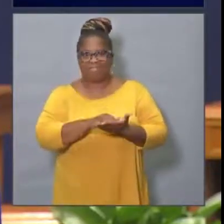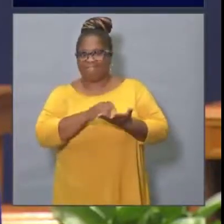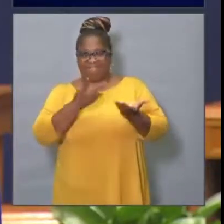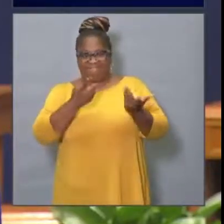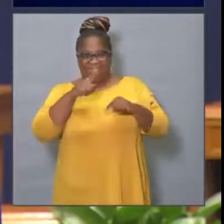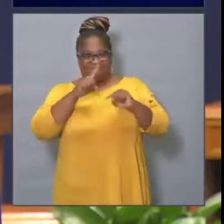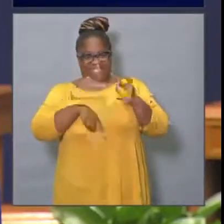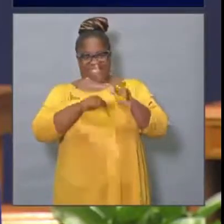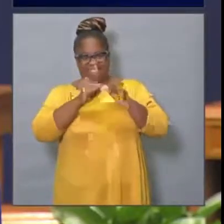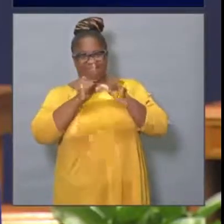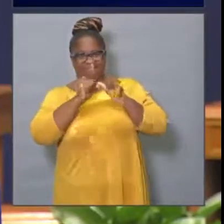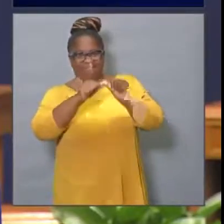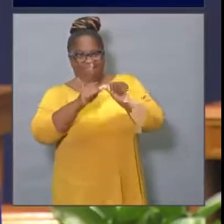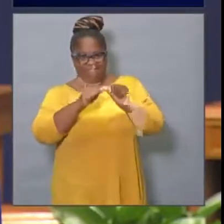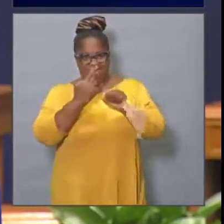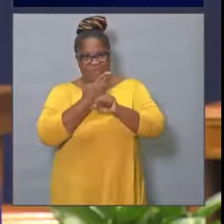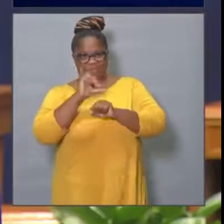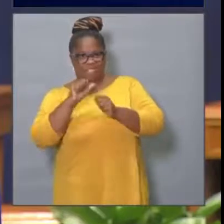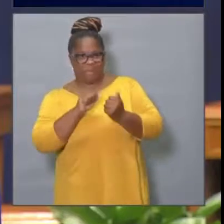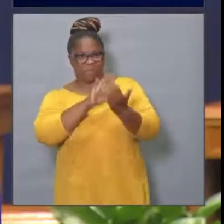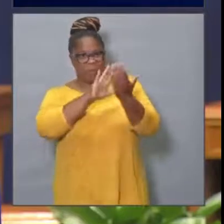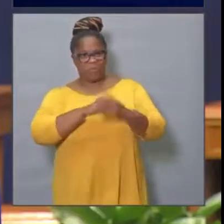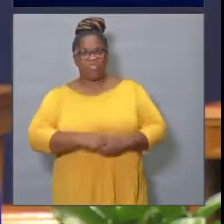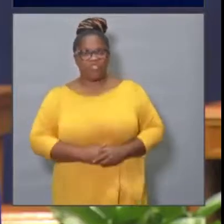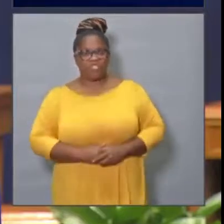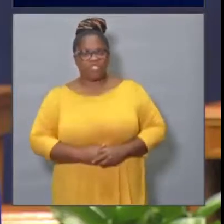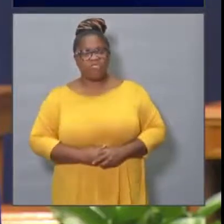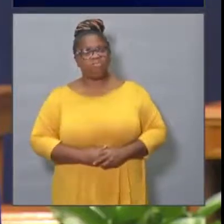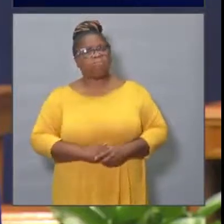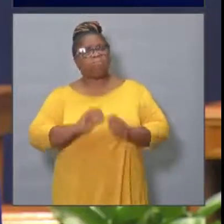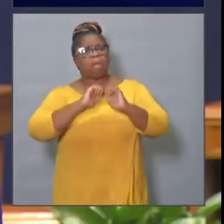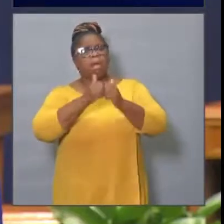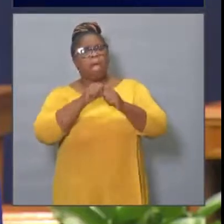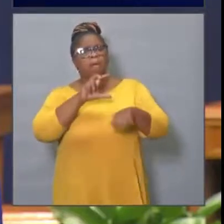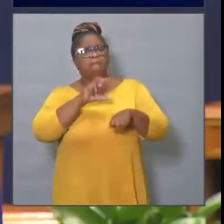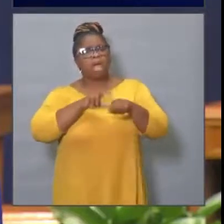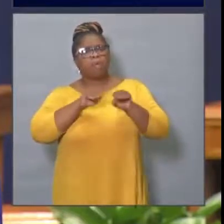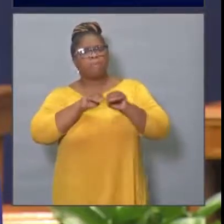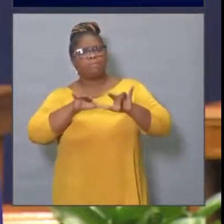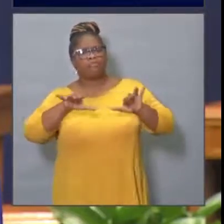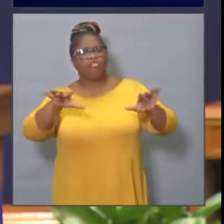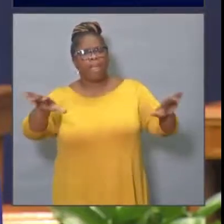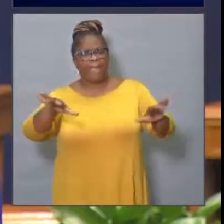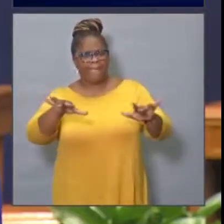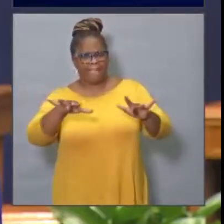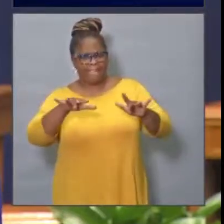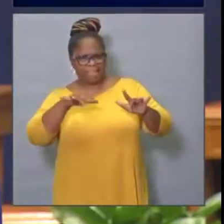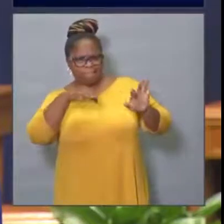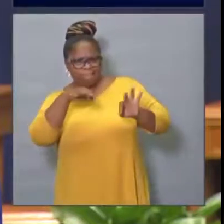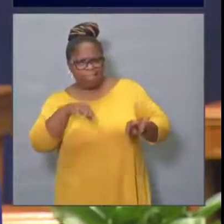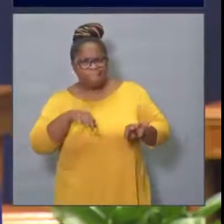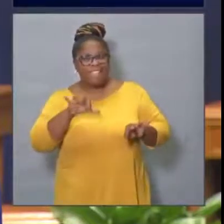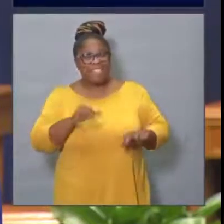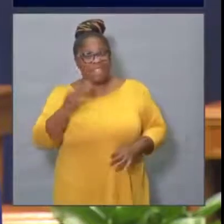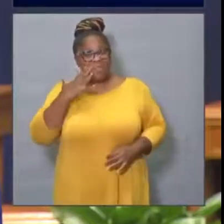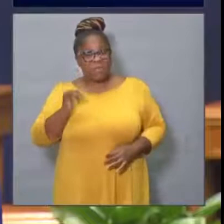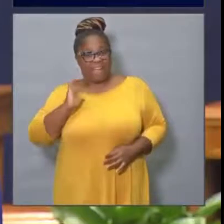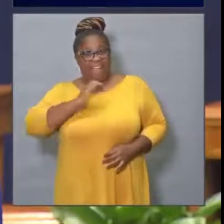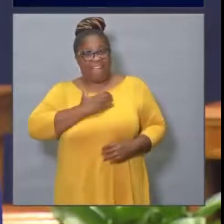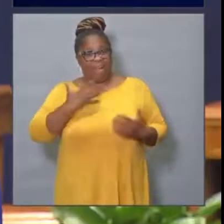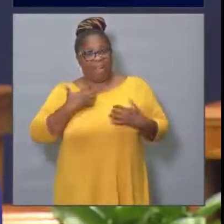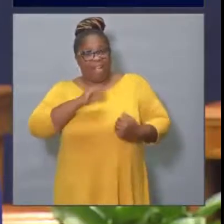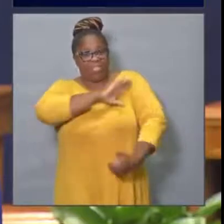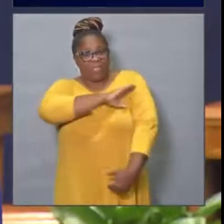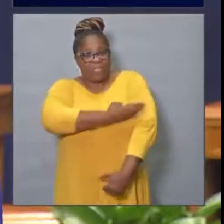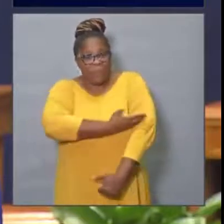testing approach. These basic facts about how the virus is spread is the reason why public health authorities and our own LA Department of